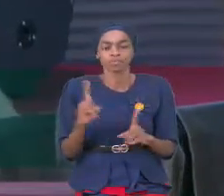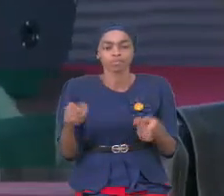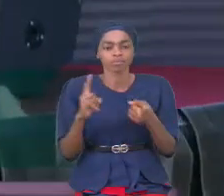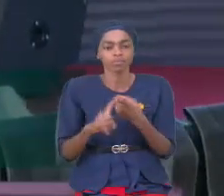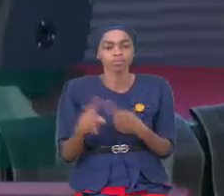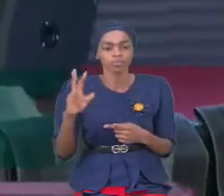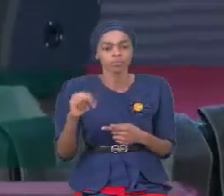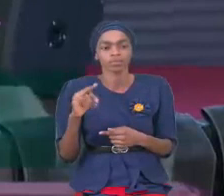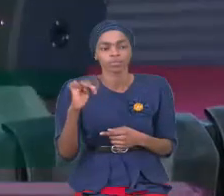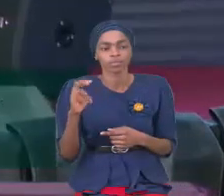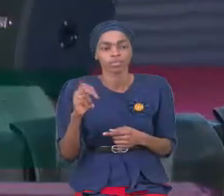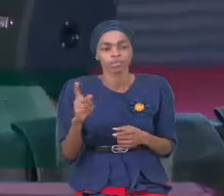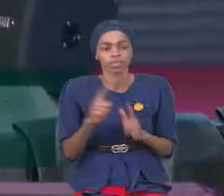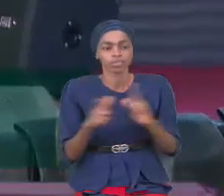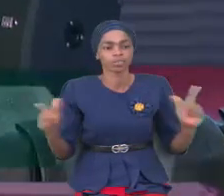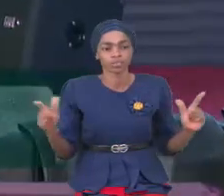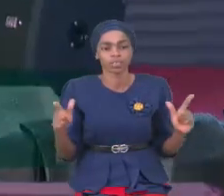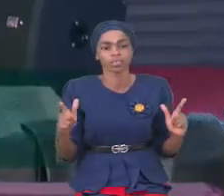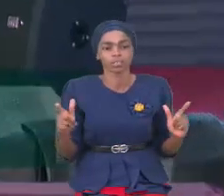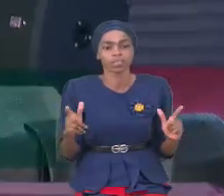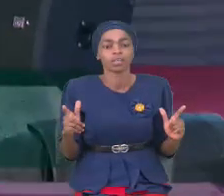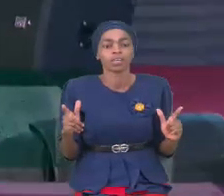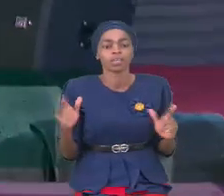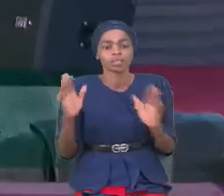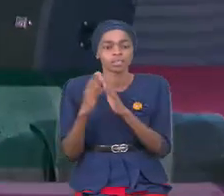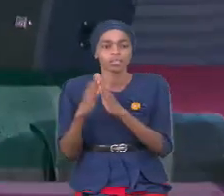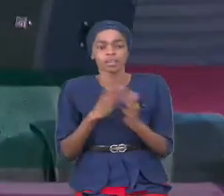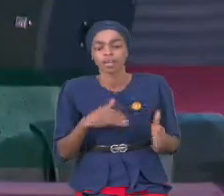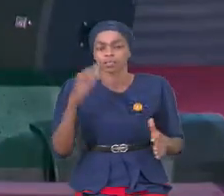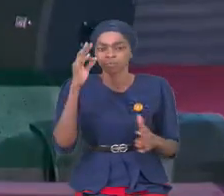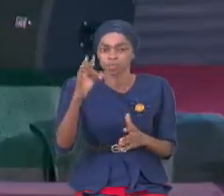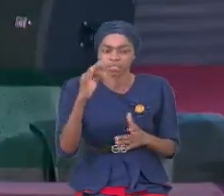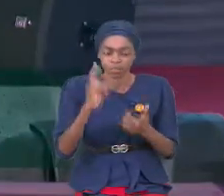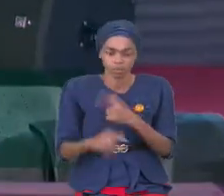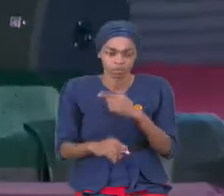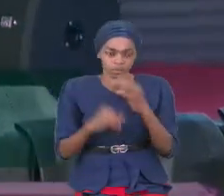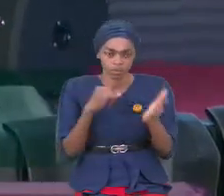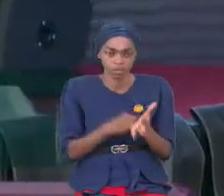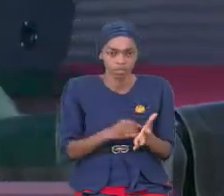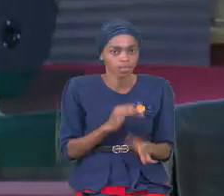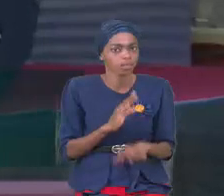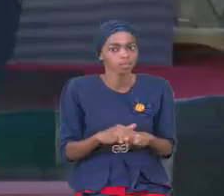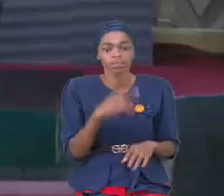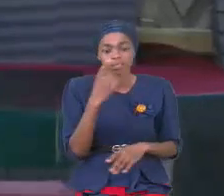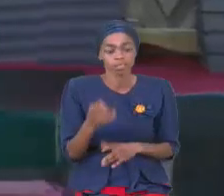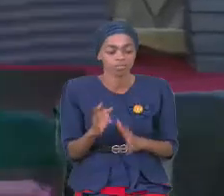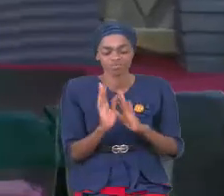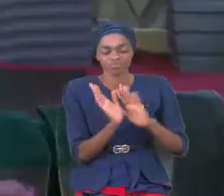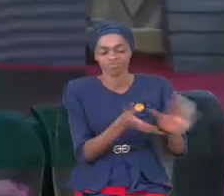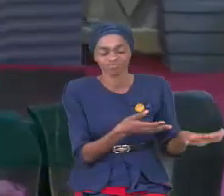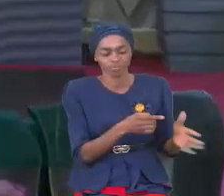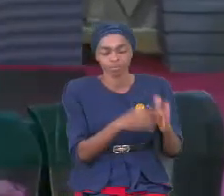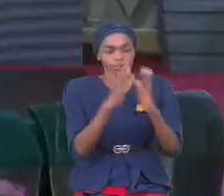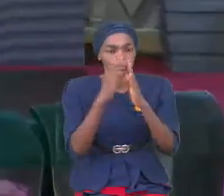Don't abandon this. Preach unto it. Don't set this one aside. Preach unto it. Don't go with personal